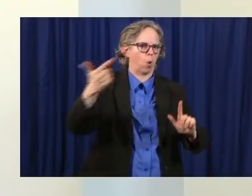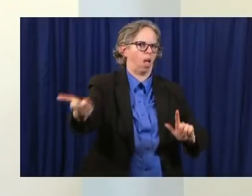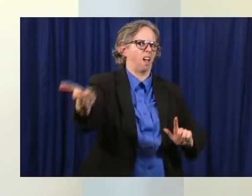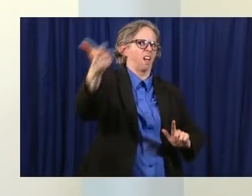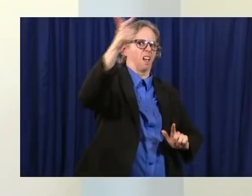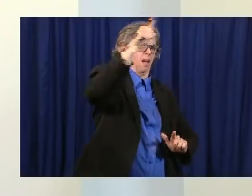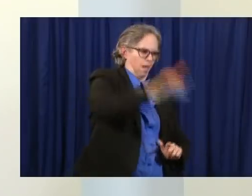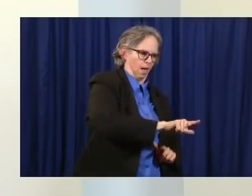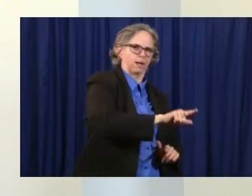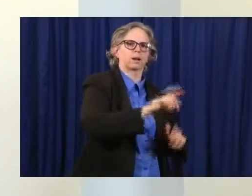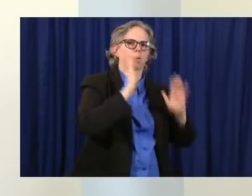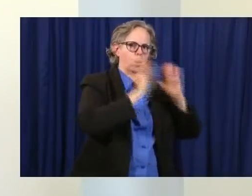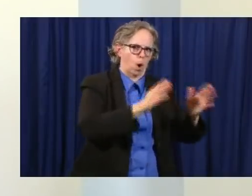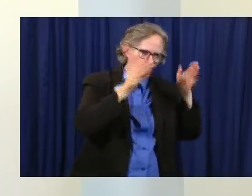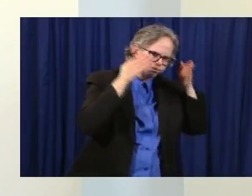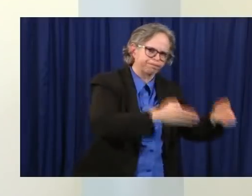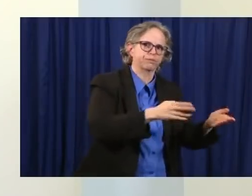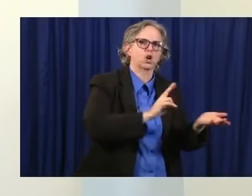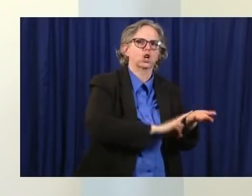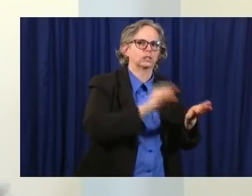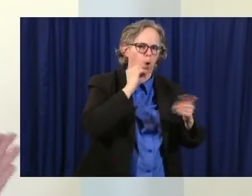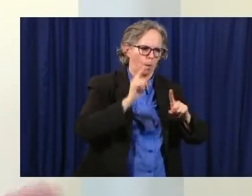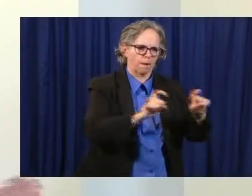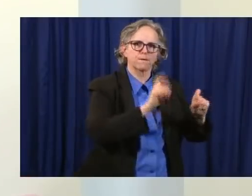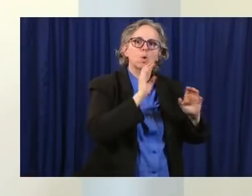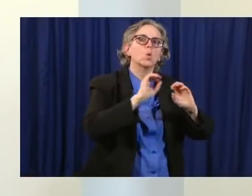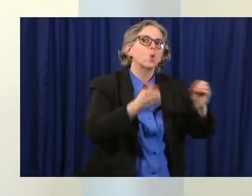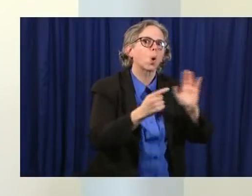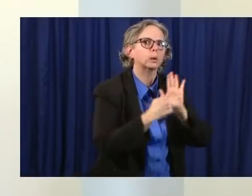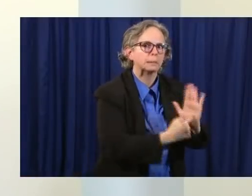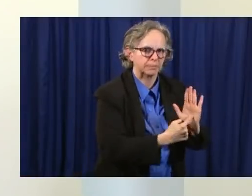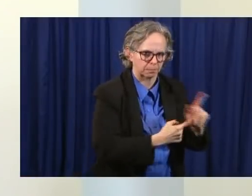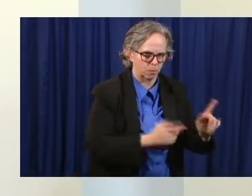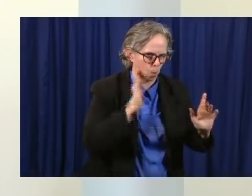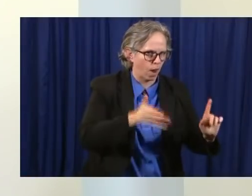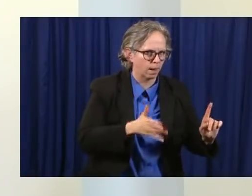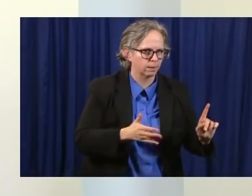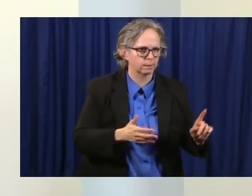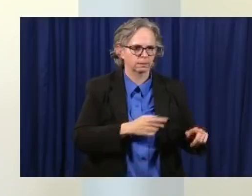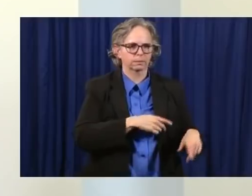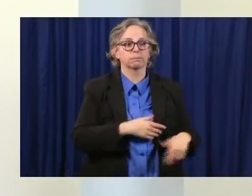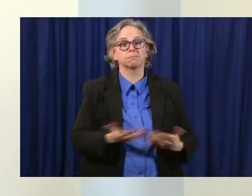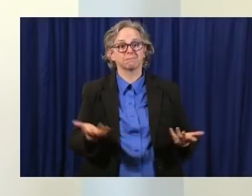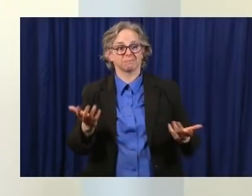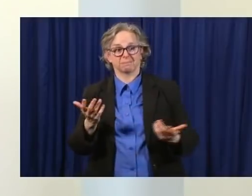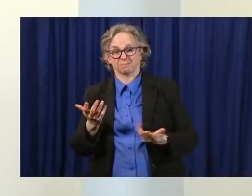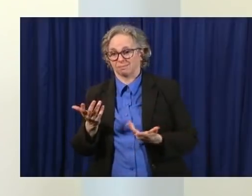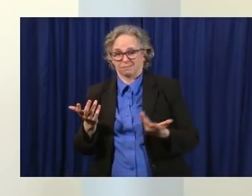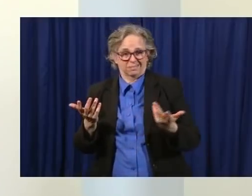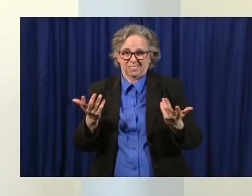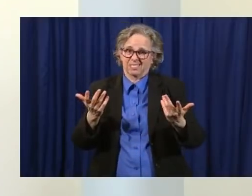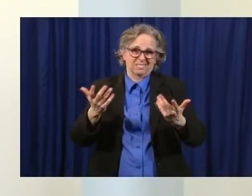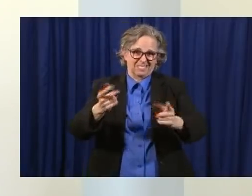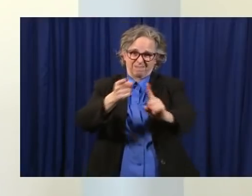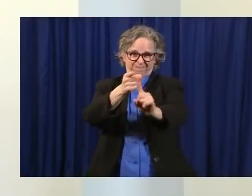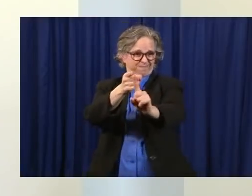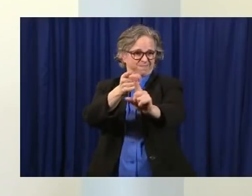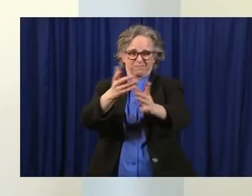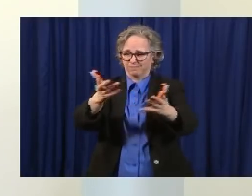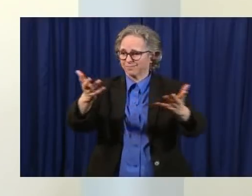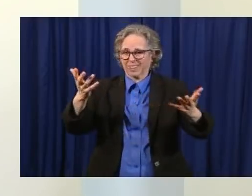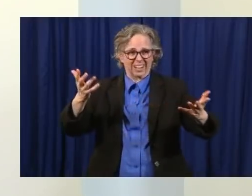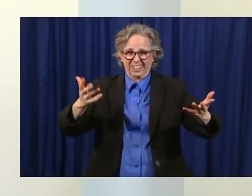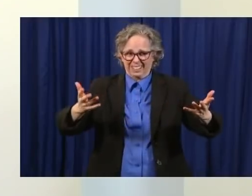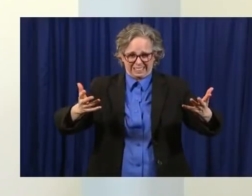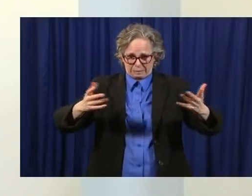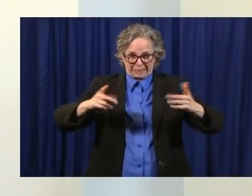the whole point of testing, it's a point in time. So even in the prison, what the doctor was trying to say is, I can test in a prison, and we're seeing